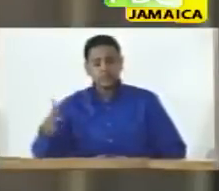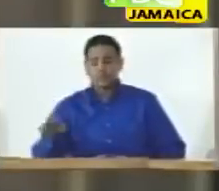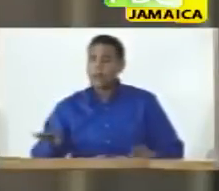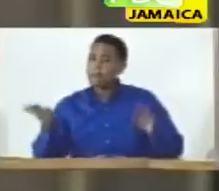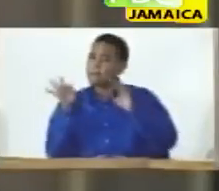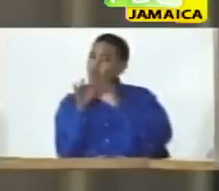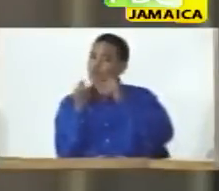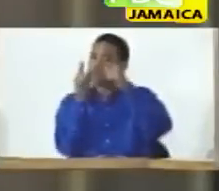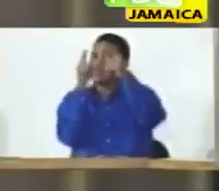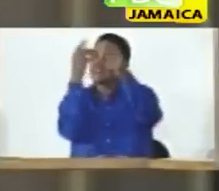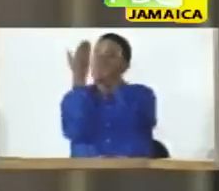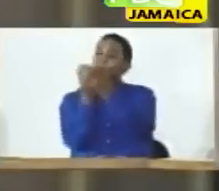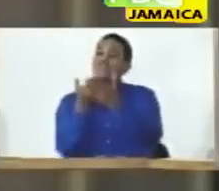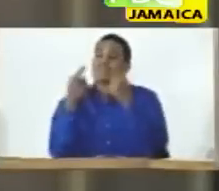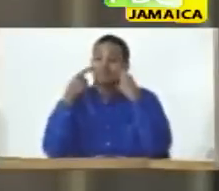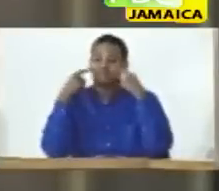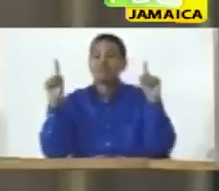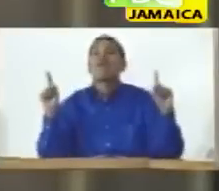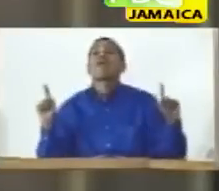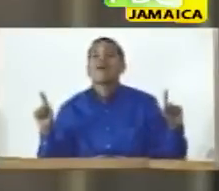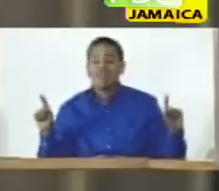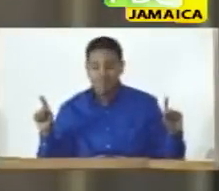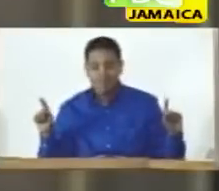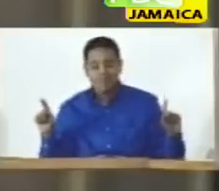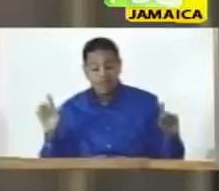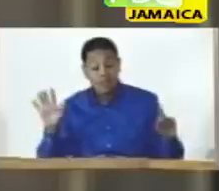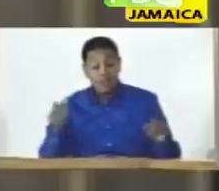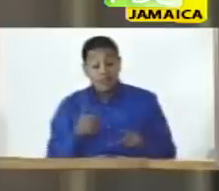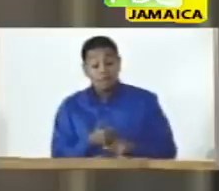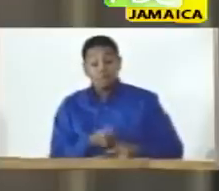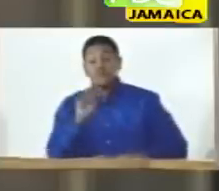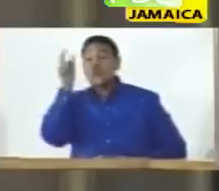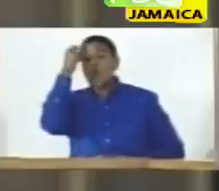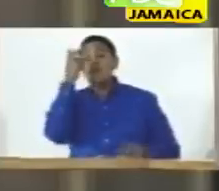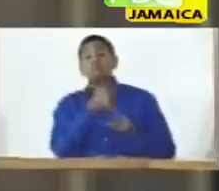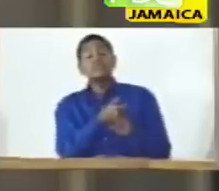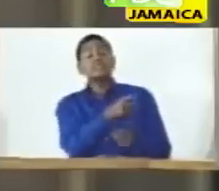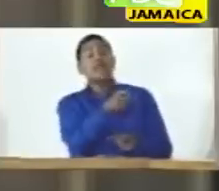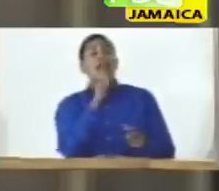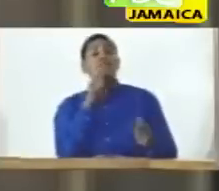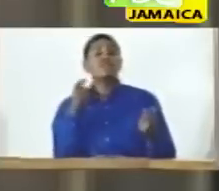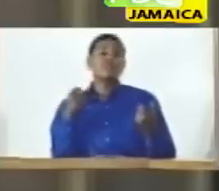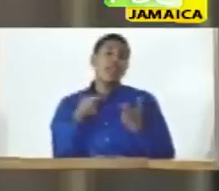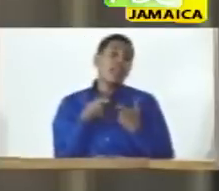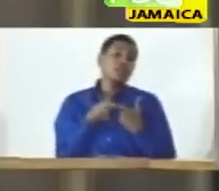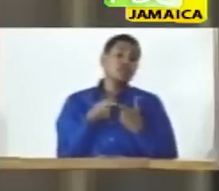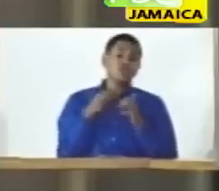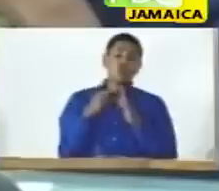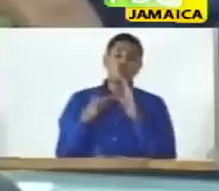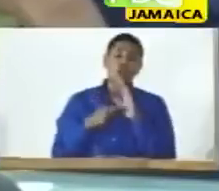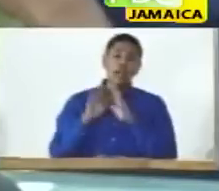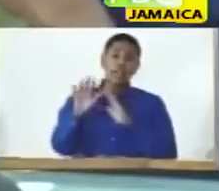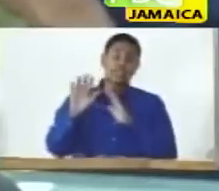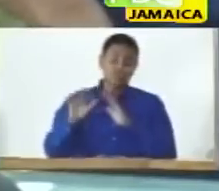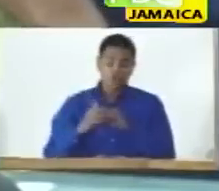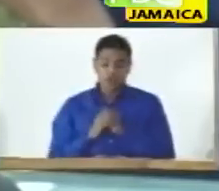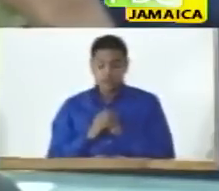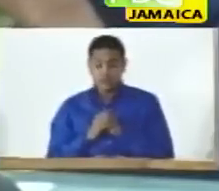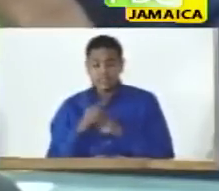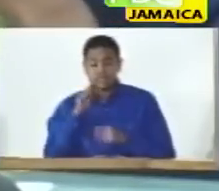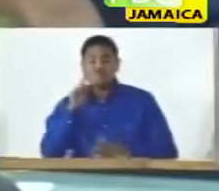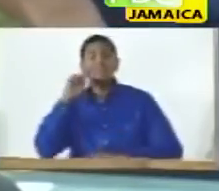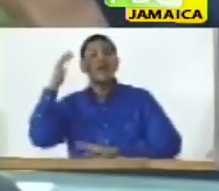important milestone in this journey. The government electrical regulator